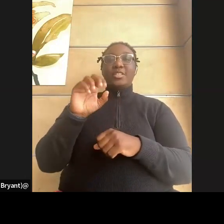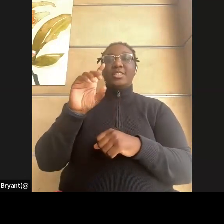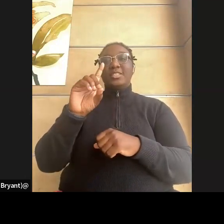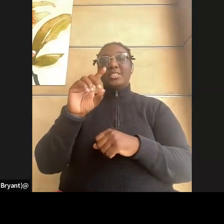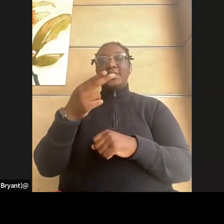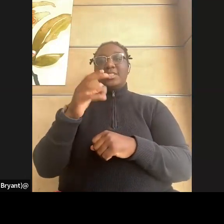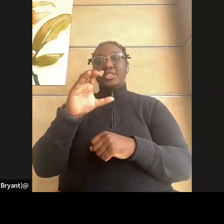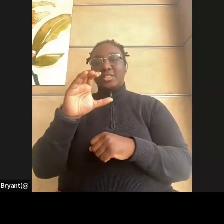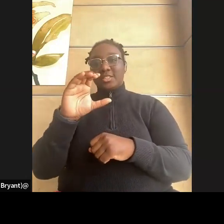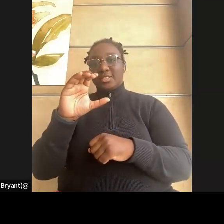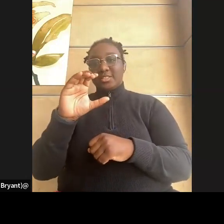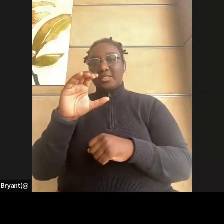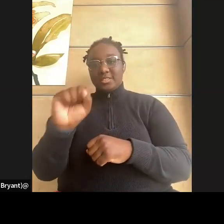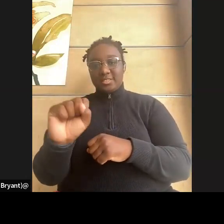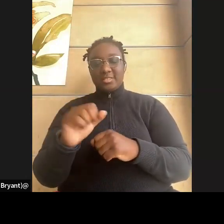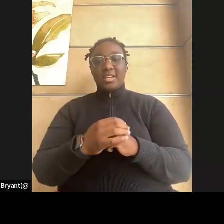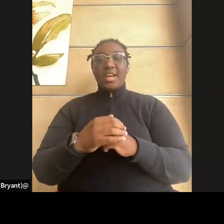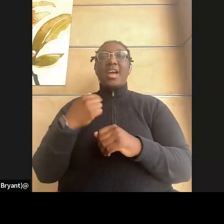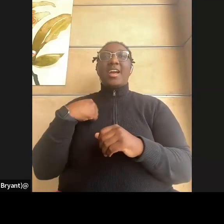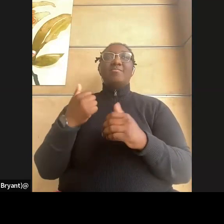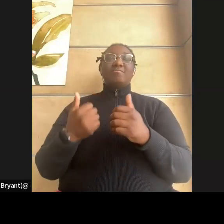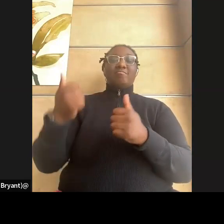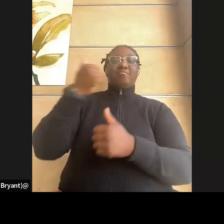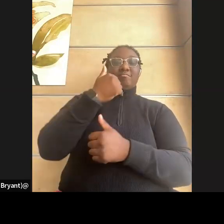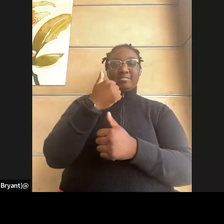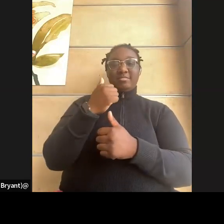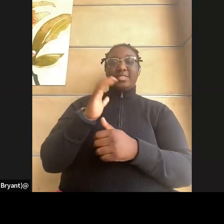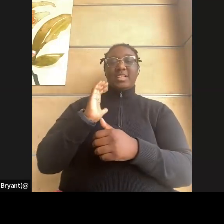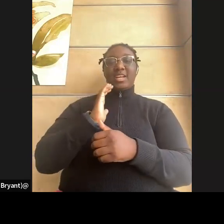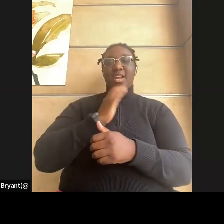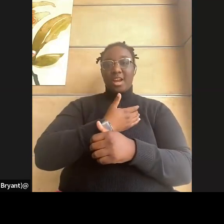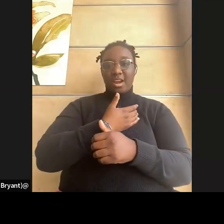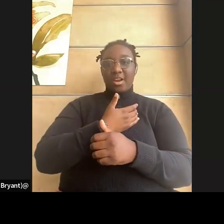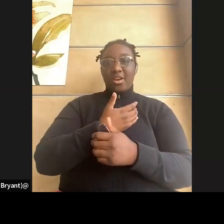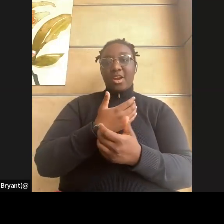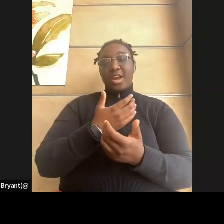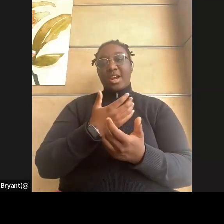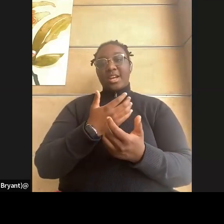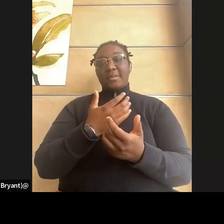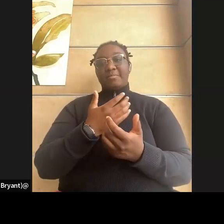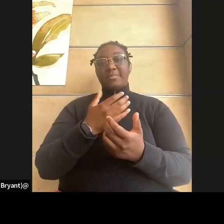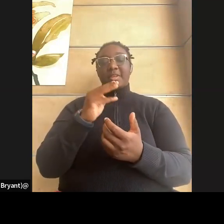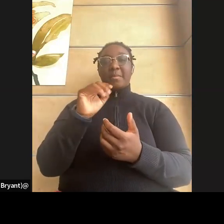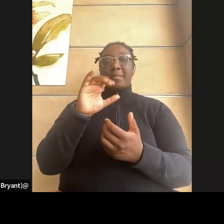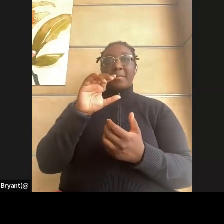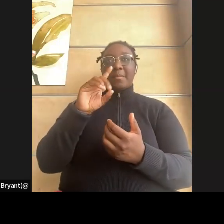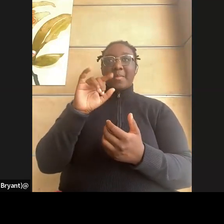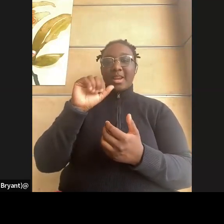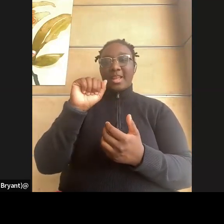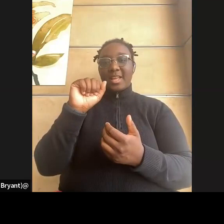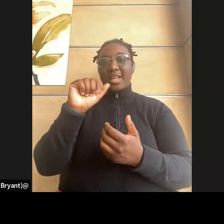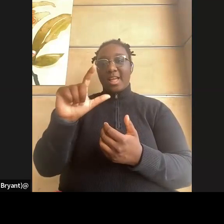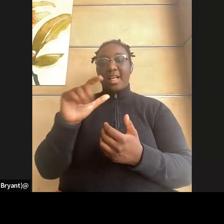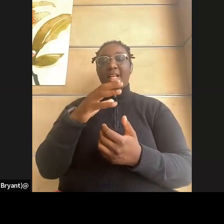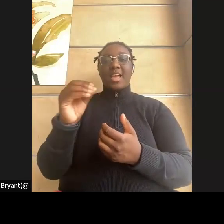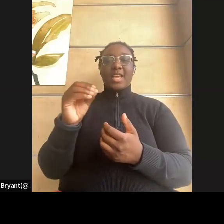our benefits division, which really helps spearhead and carry out this, our Medi-Cal telehealth policy. So let me